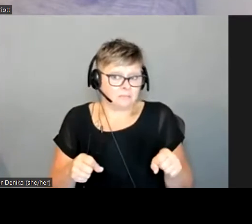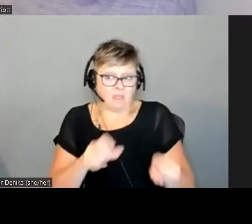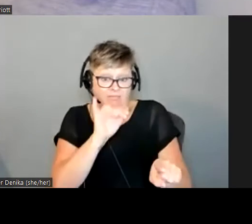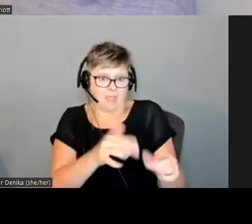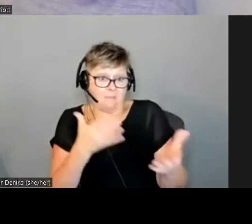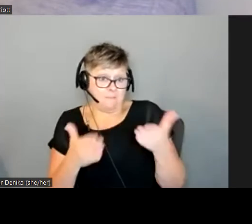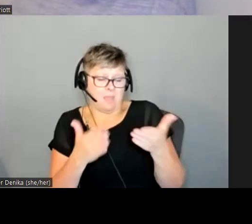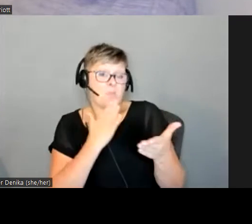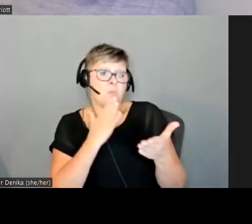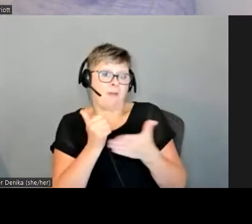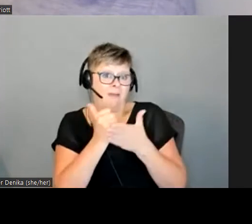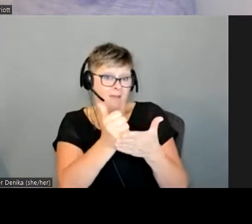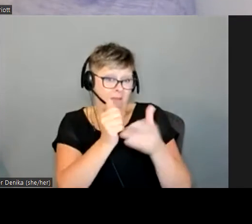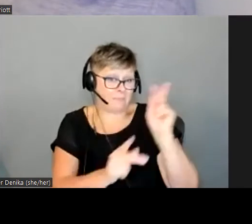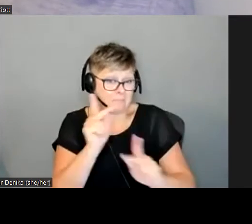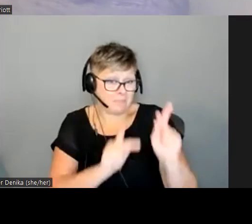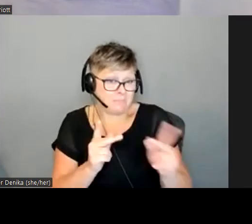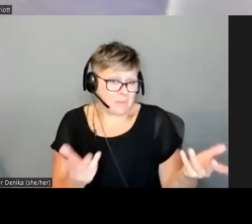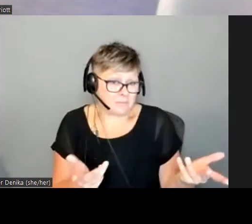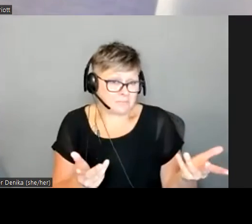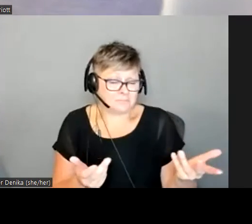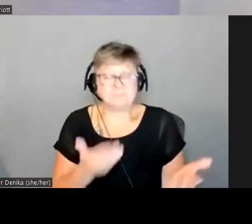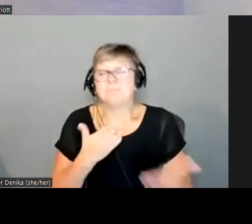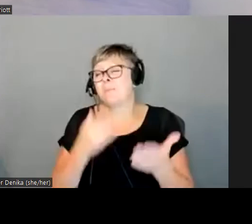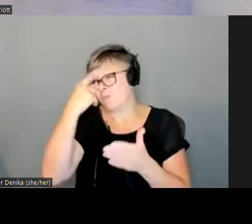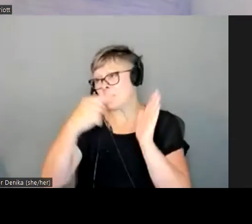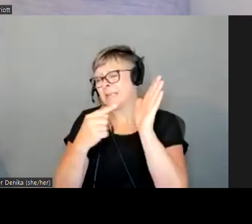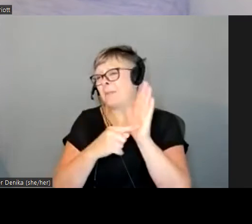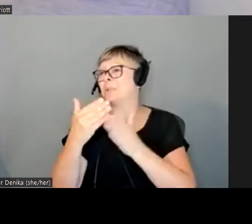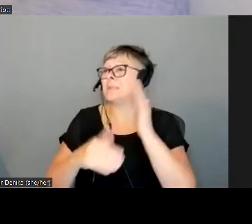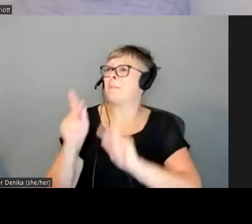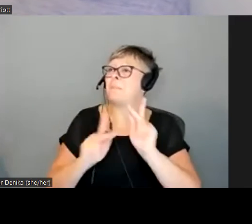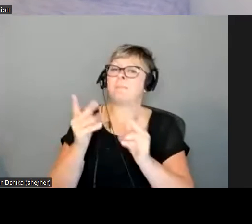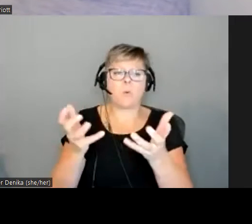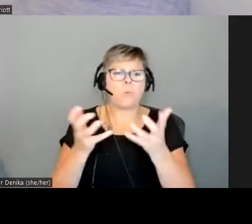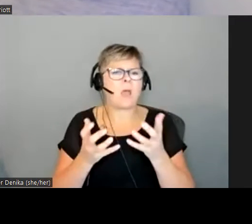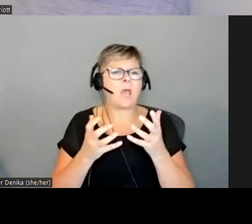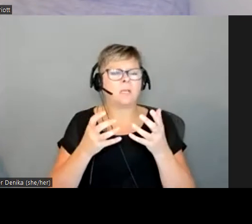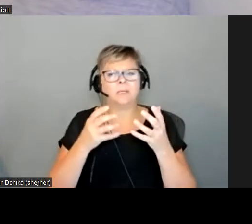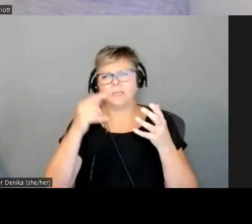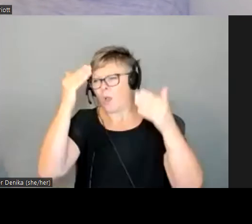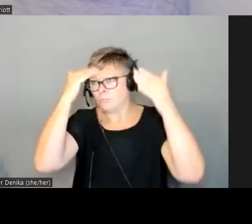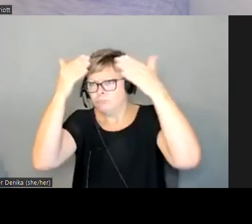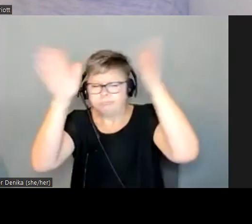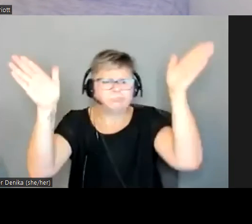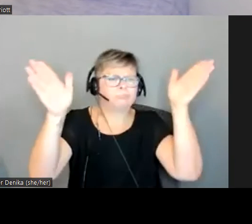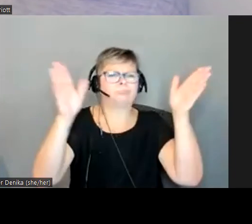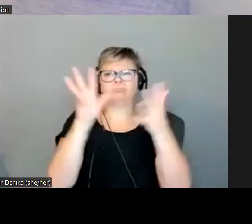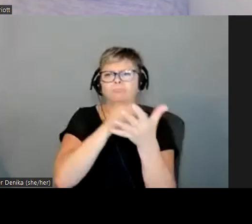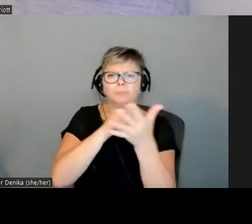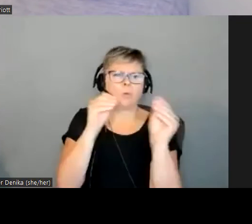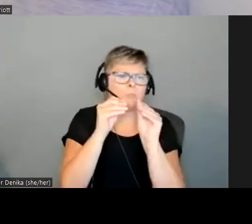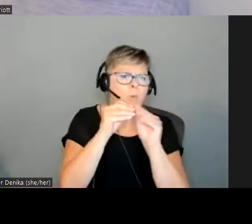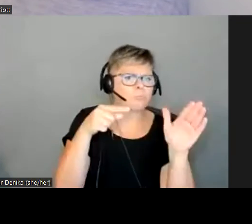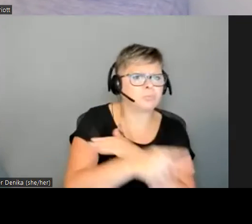could help people who want to kind of get into this, further their knowledge, and maybe like